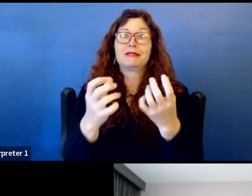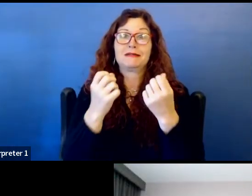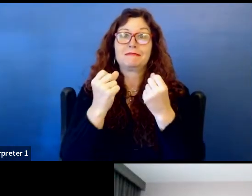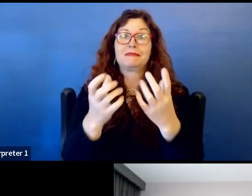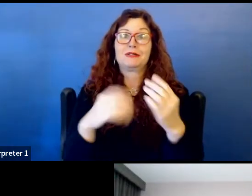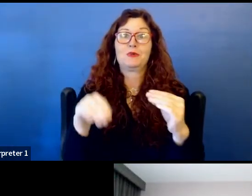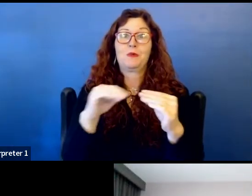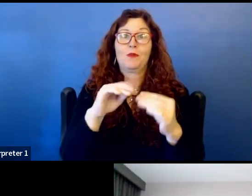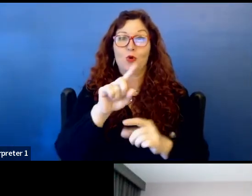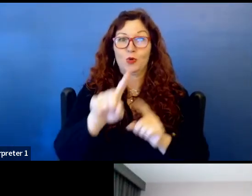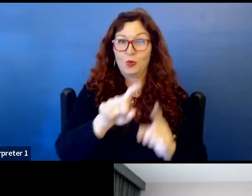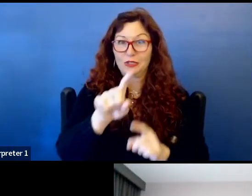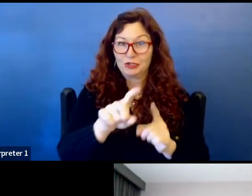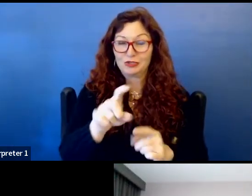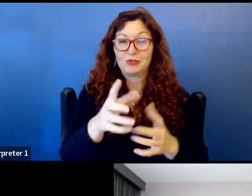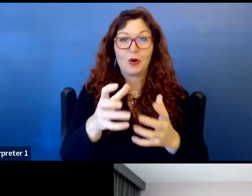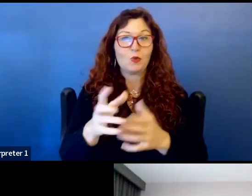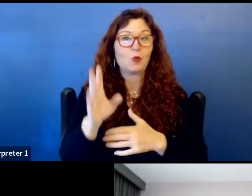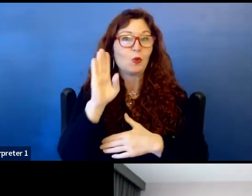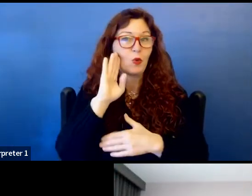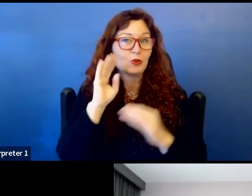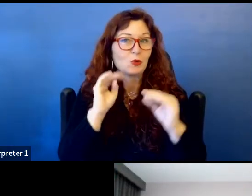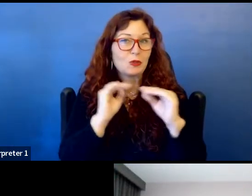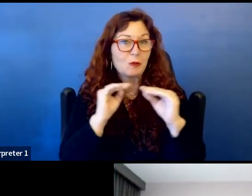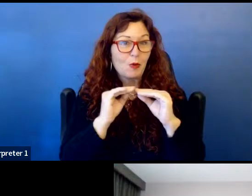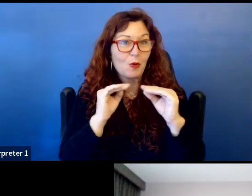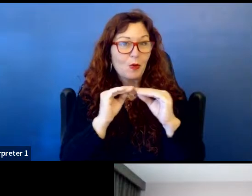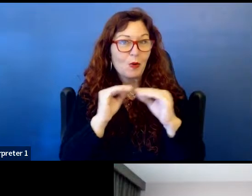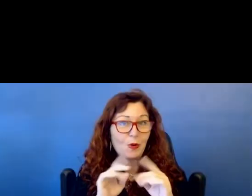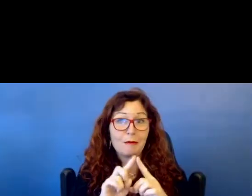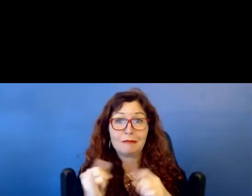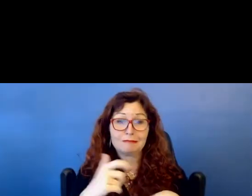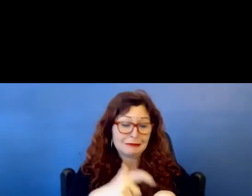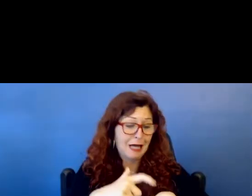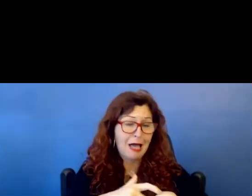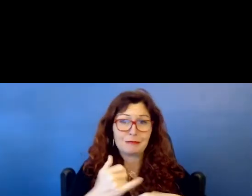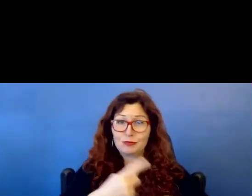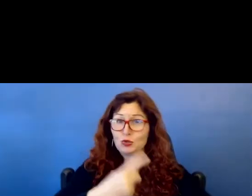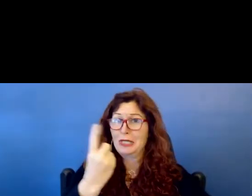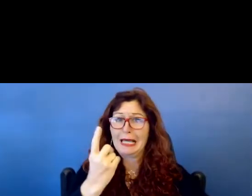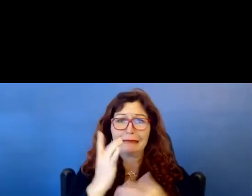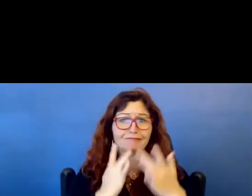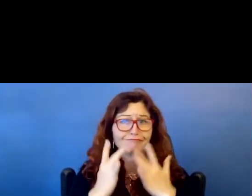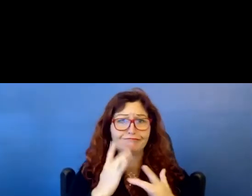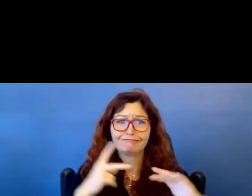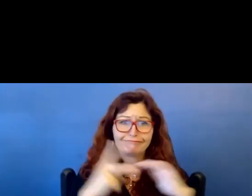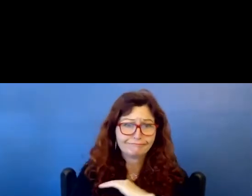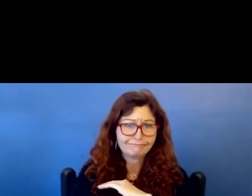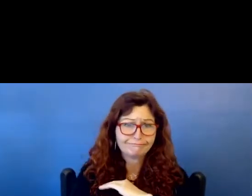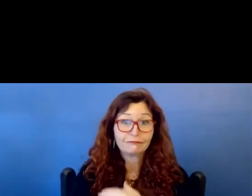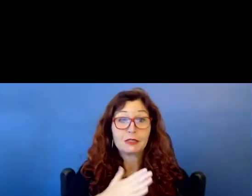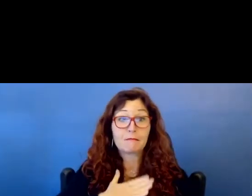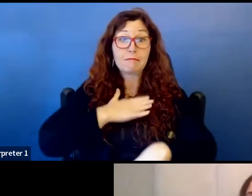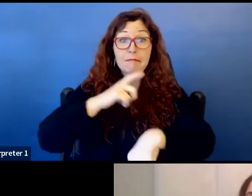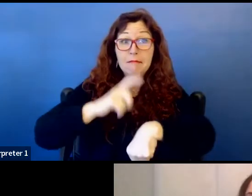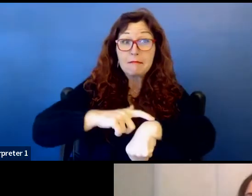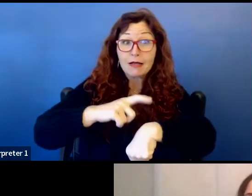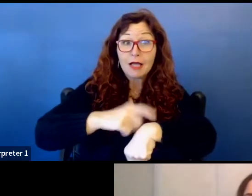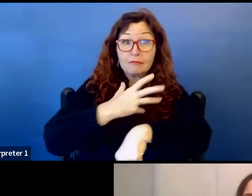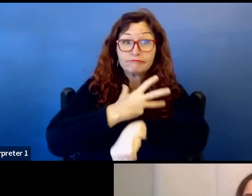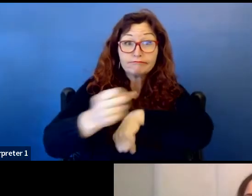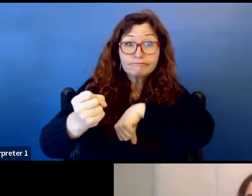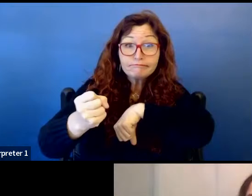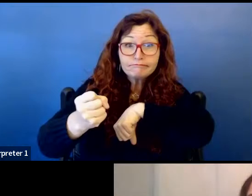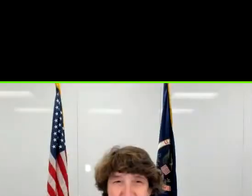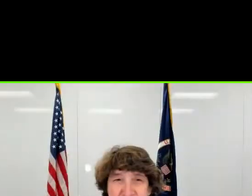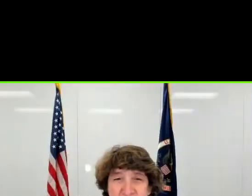questions and want to hear much more from you than sadly we have time for today i'm out of time and i would just say i